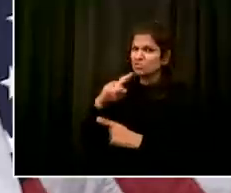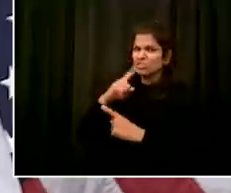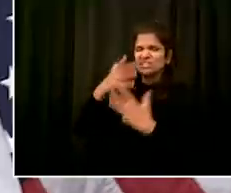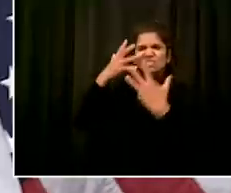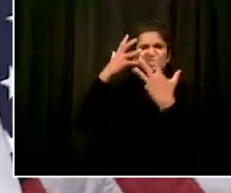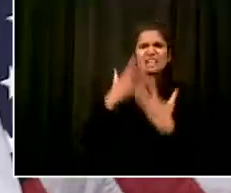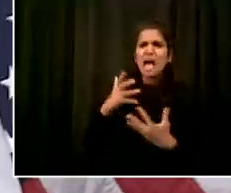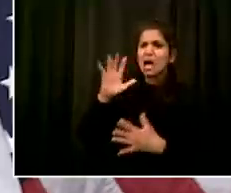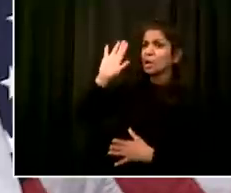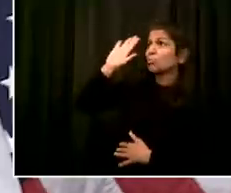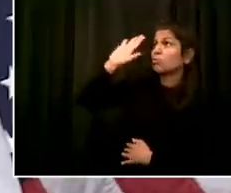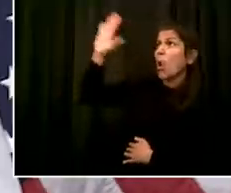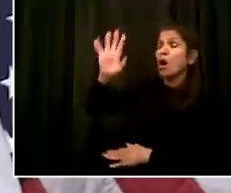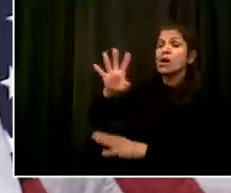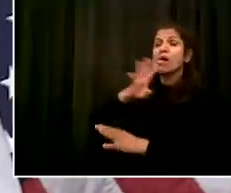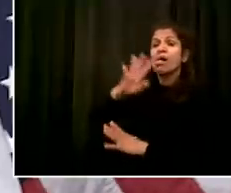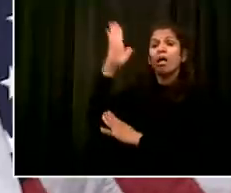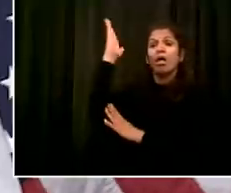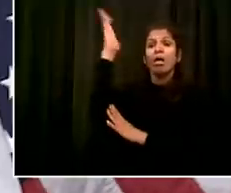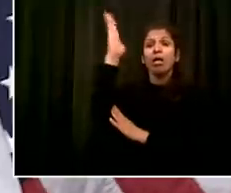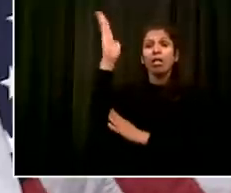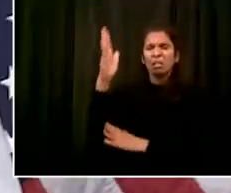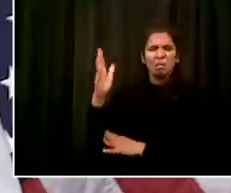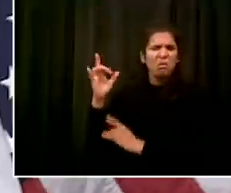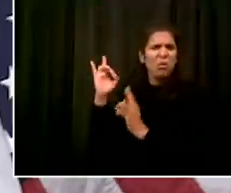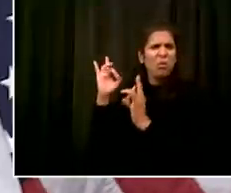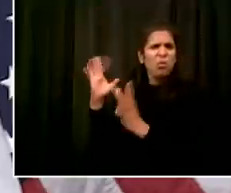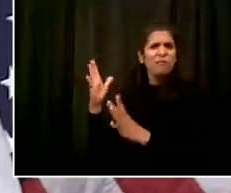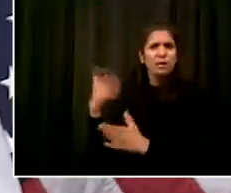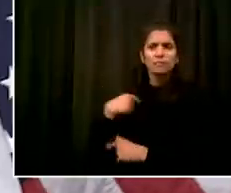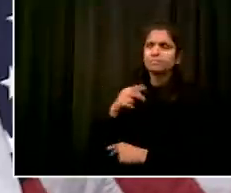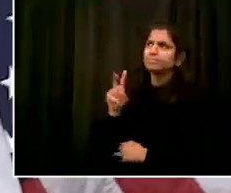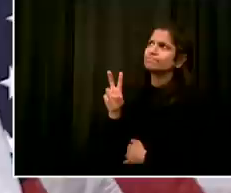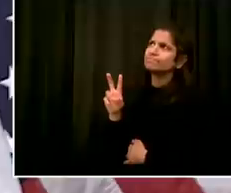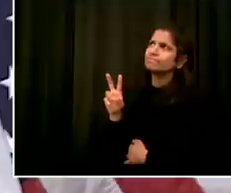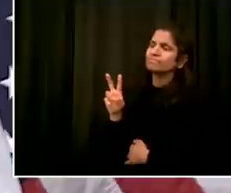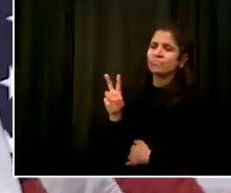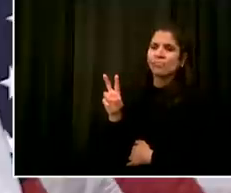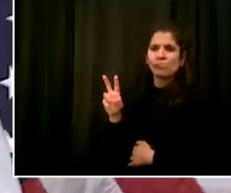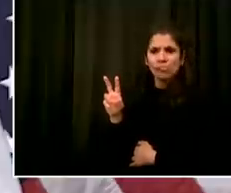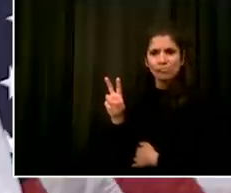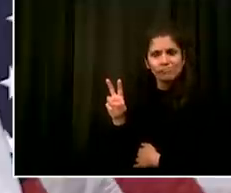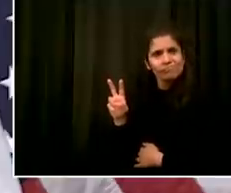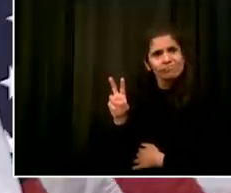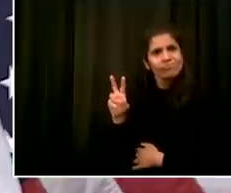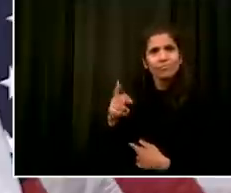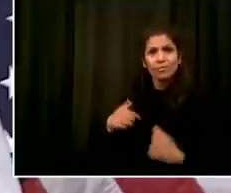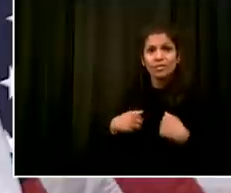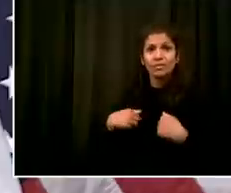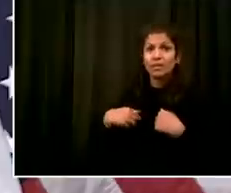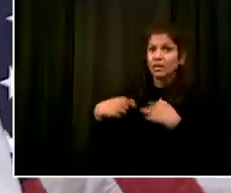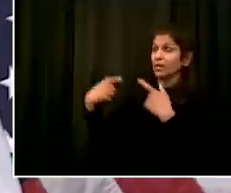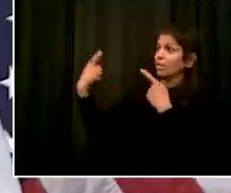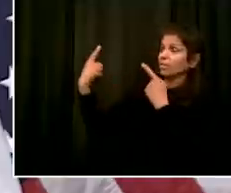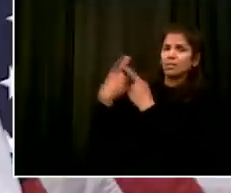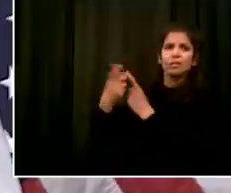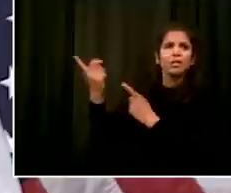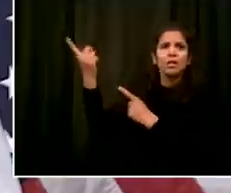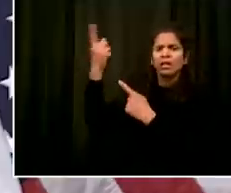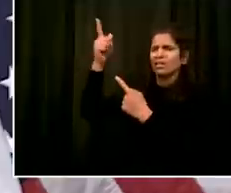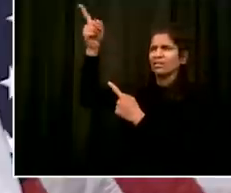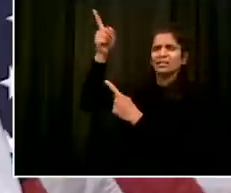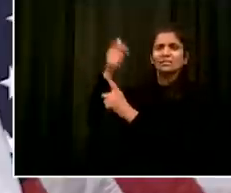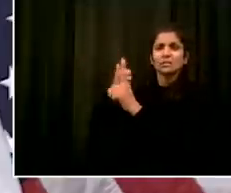himself. And the outcry you're hearing now from the military, from people in